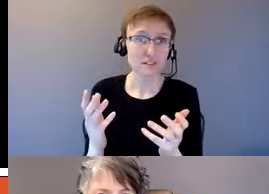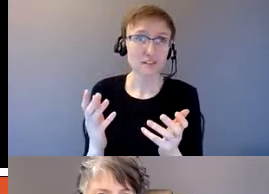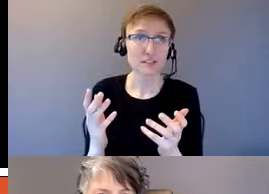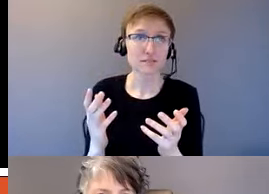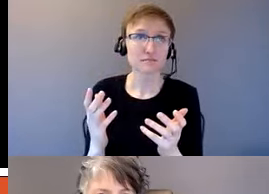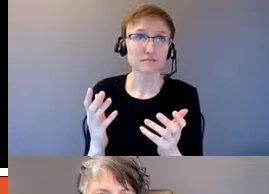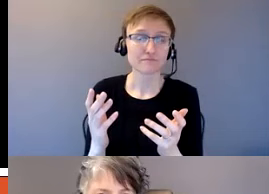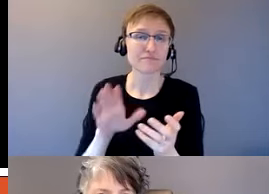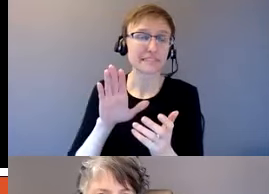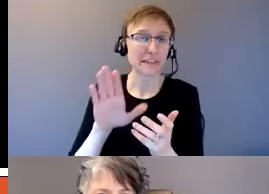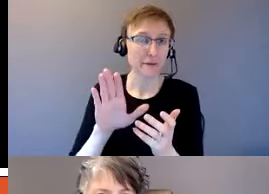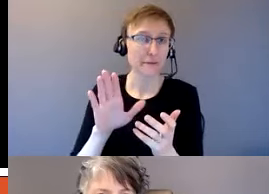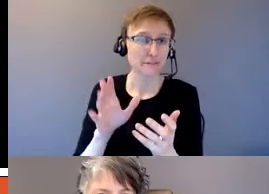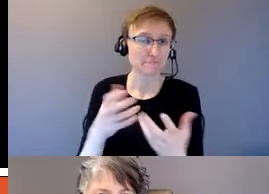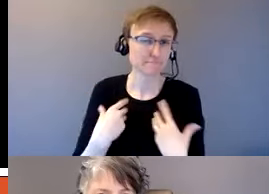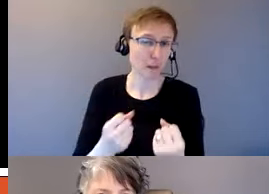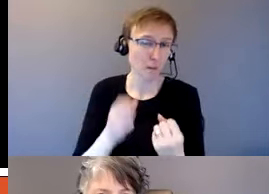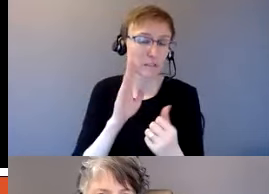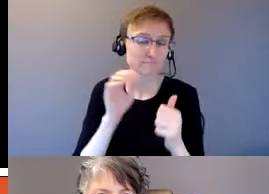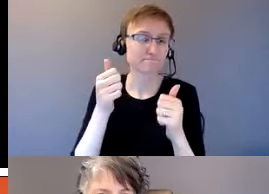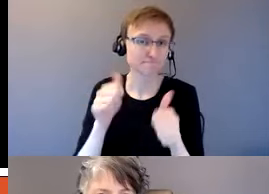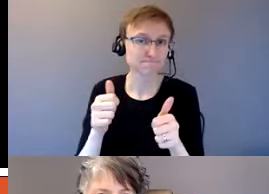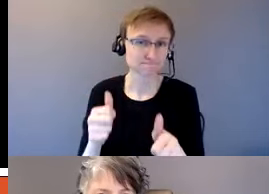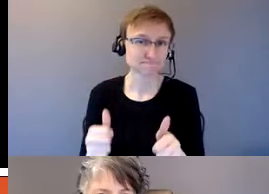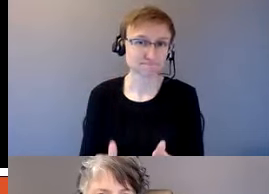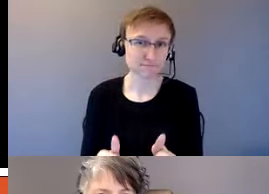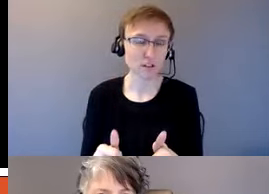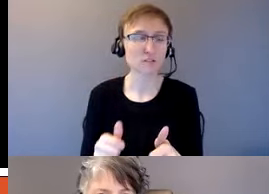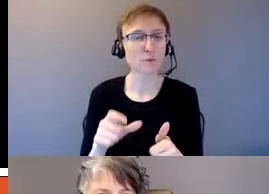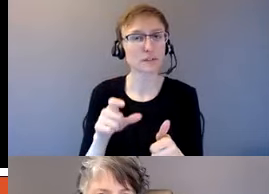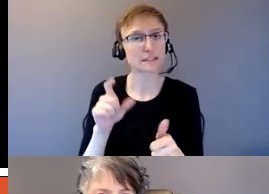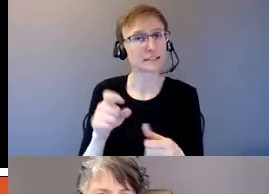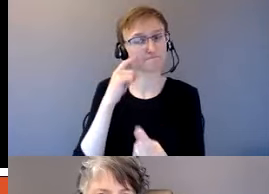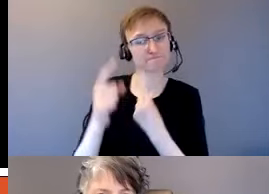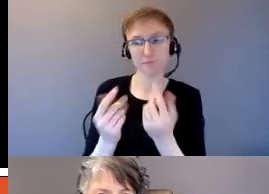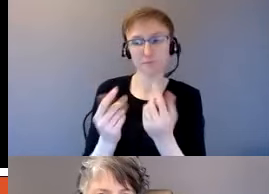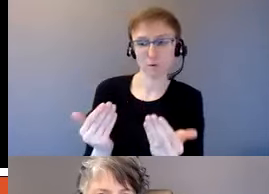conditions will deteriorate over time. And so now you have to consider their current circumstances.